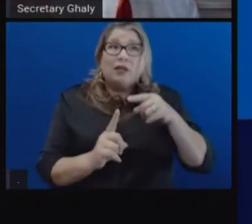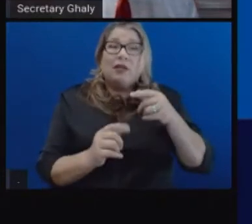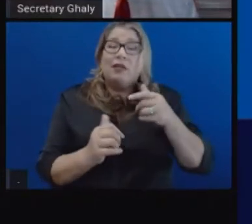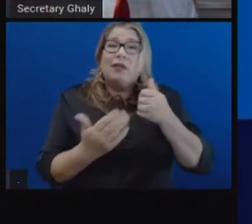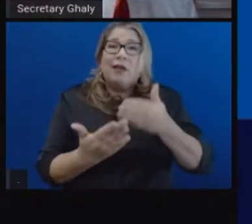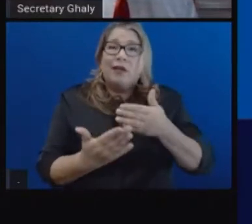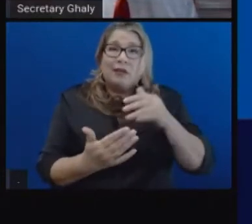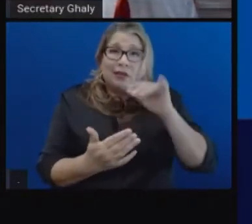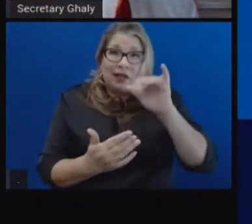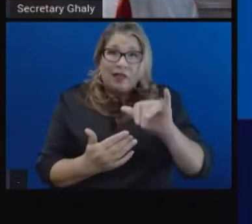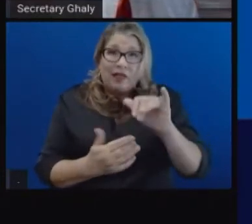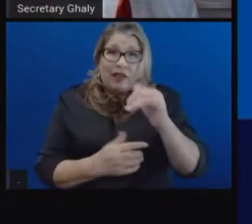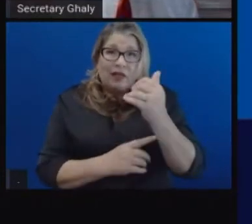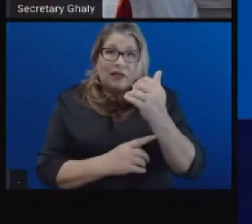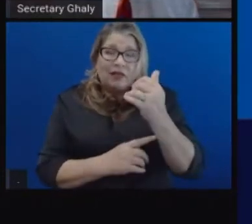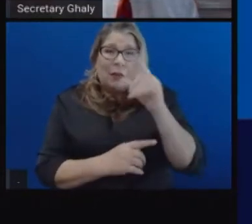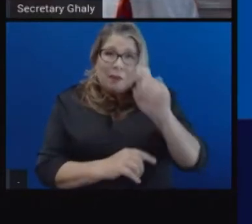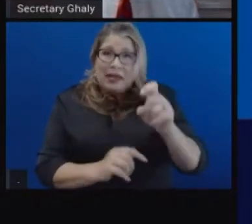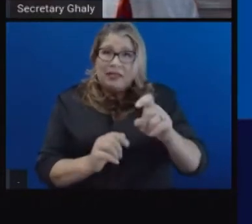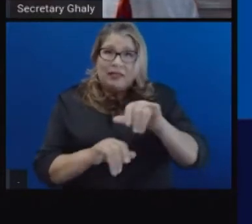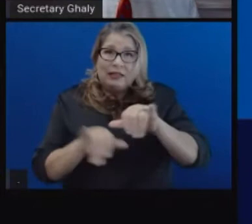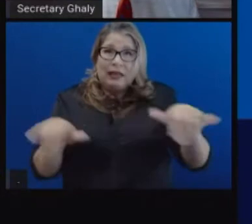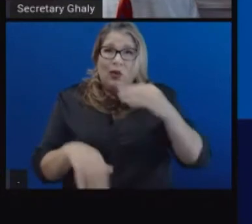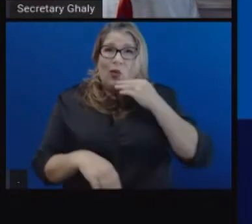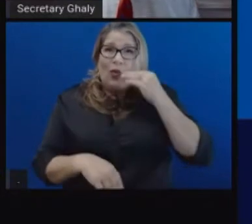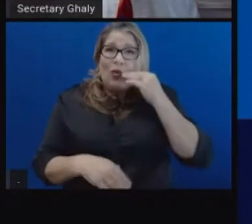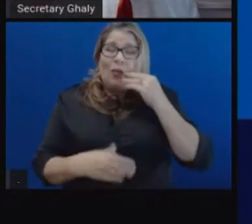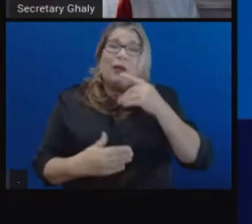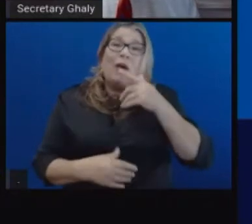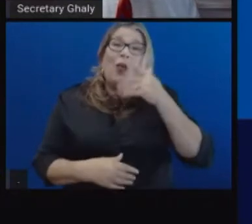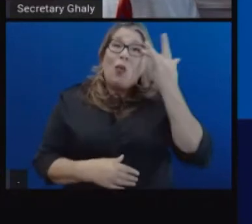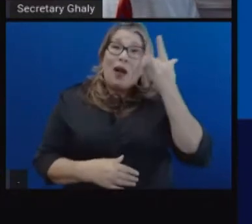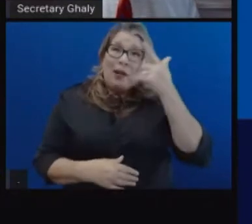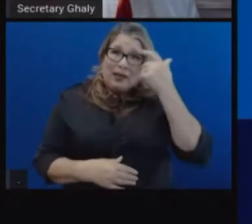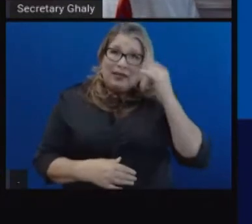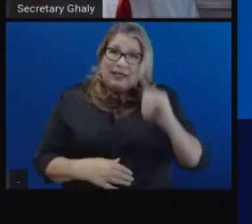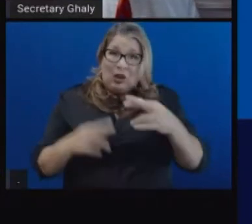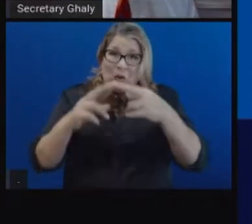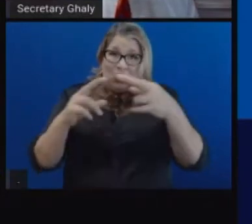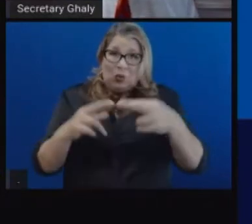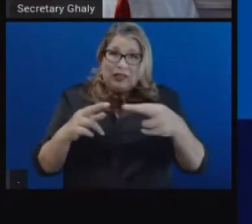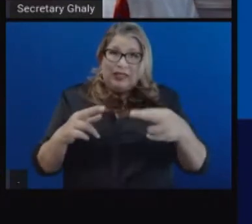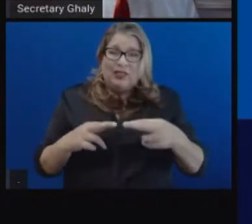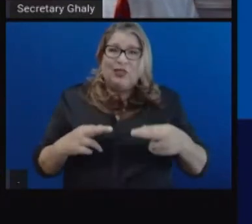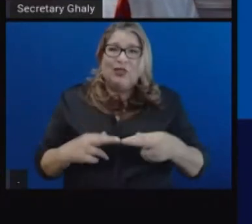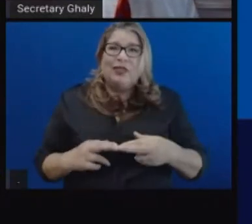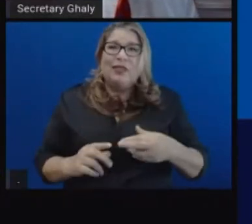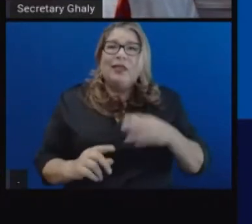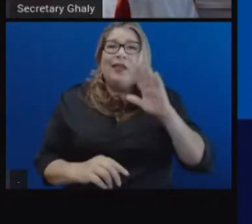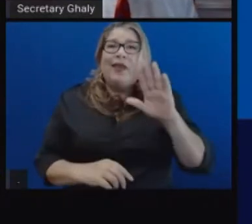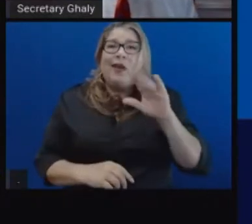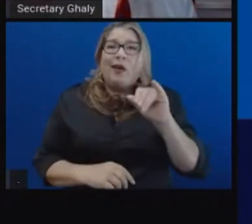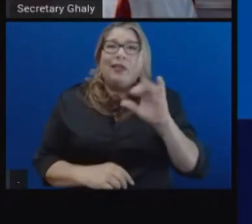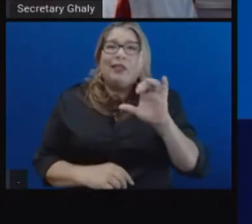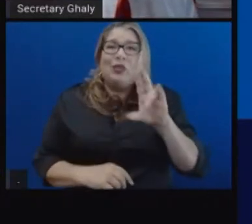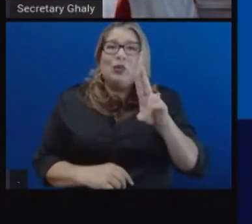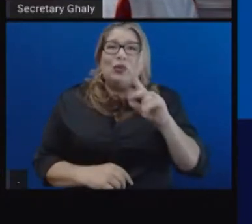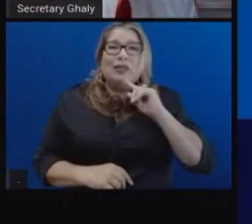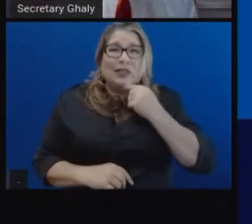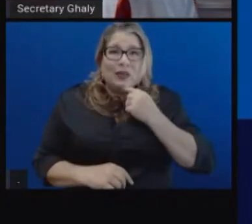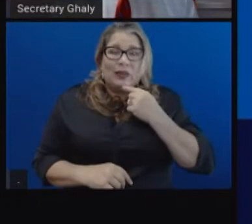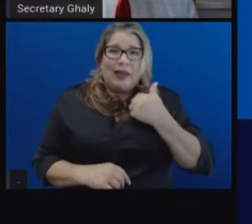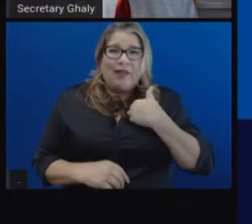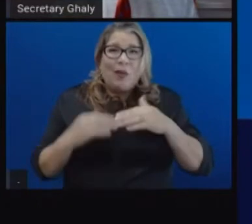than 15% available ICU capacity. Of the 5 regions in the state, 4, the ones you see here, the Bay Area,